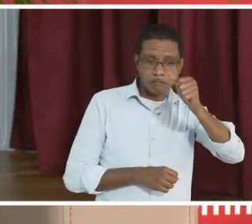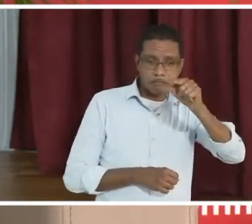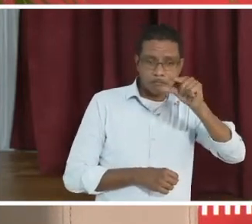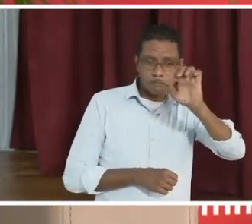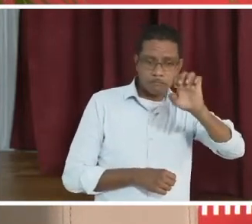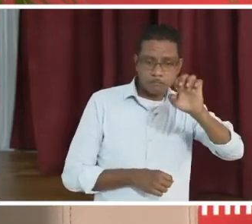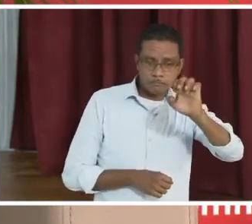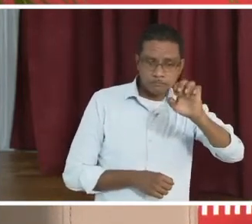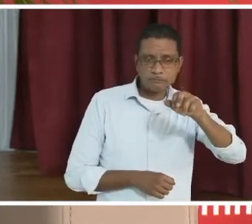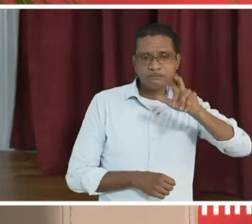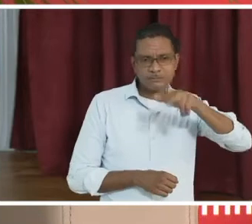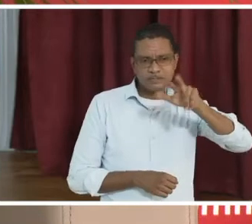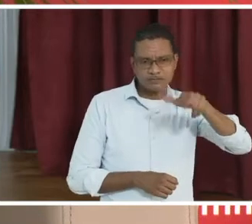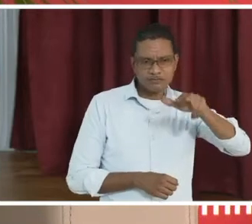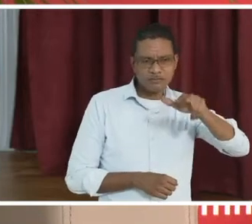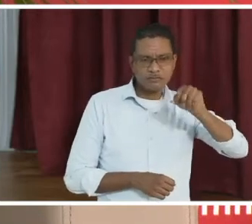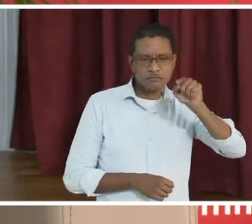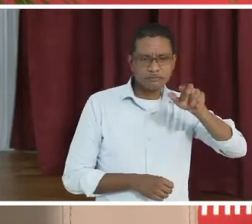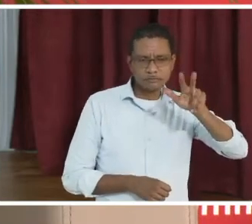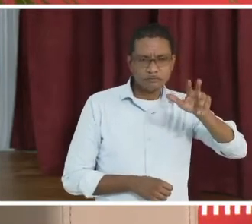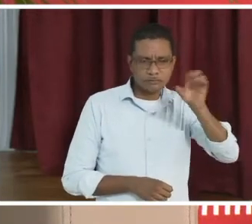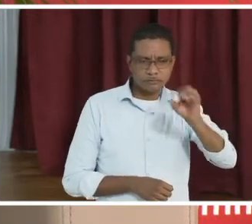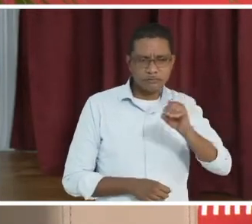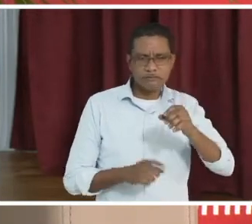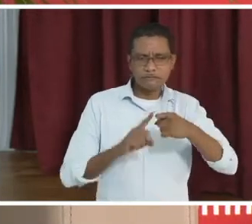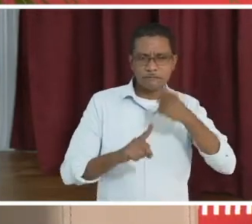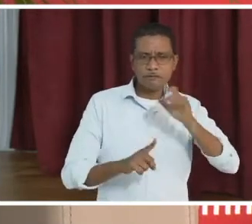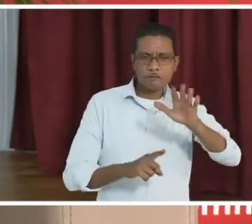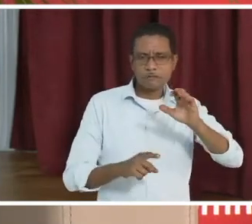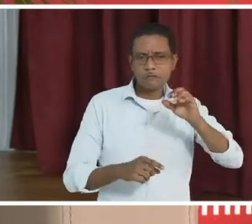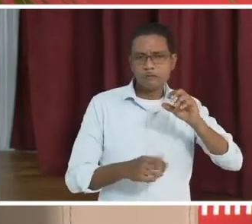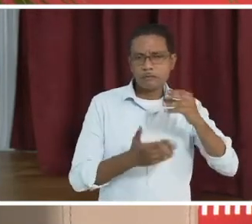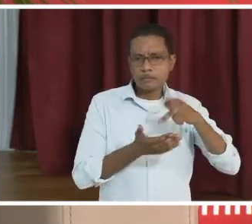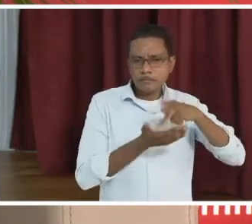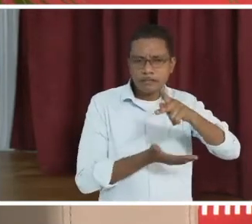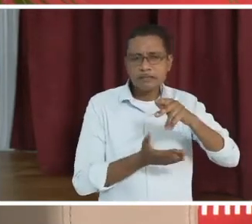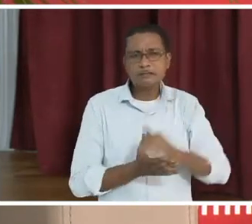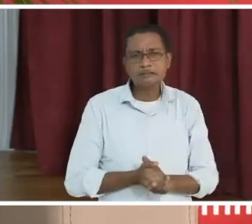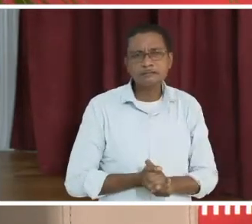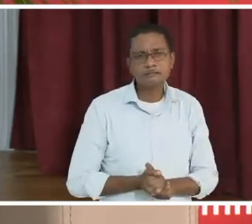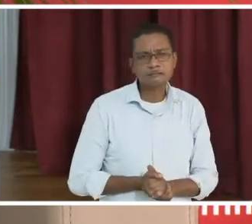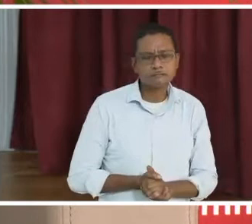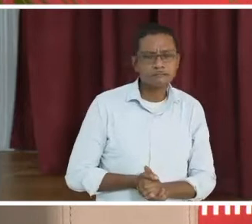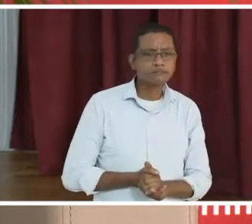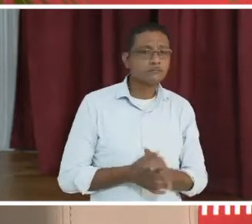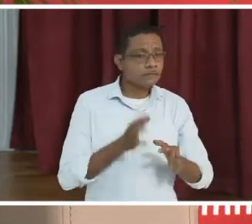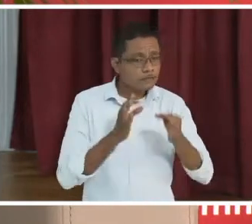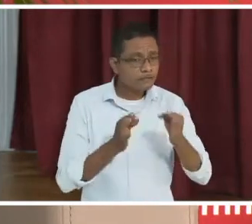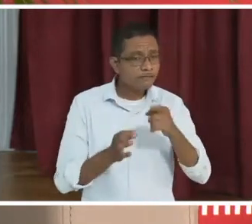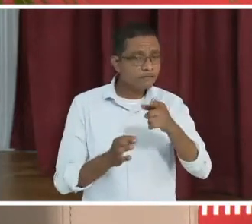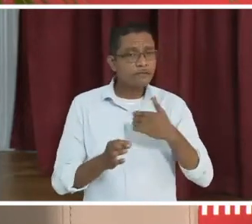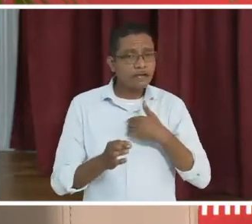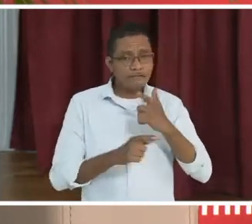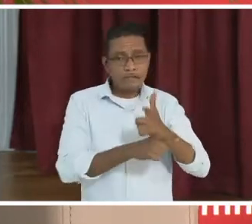income. Gotcha. Right? With the total debt servicing ratio, it speaks to the fact that you have a loan. Gotcha. So if it is that you do